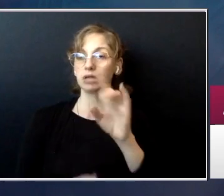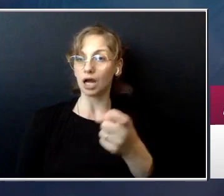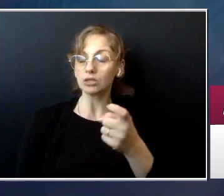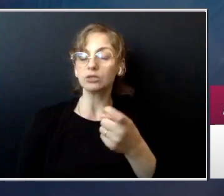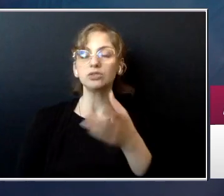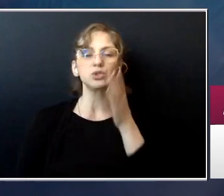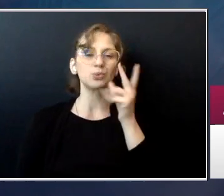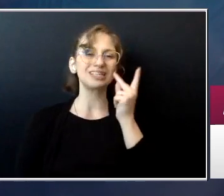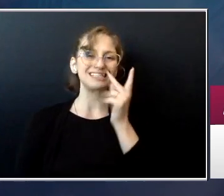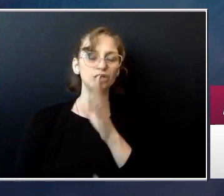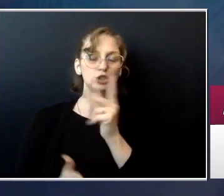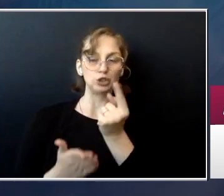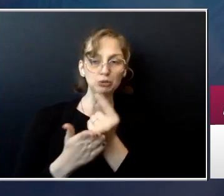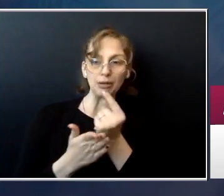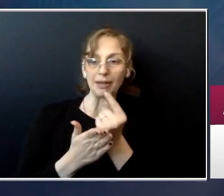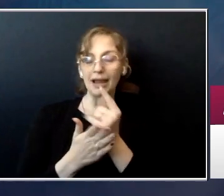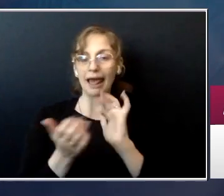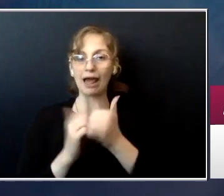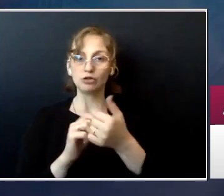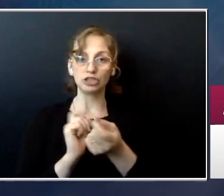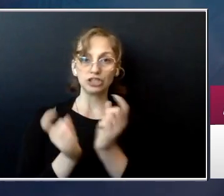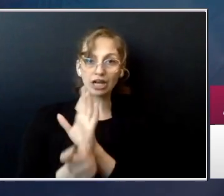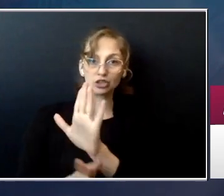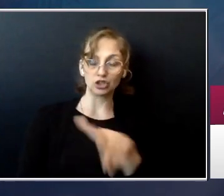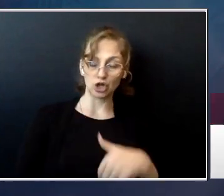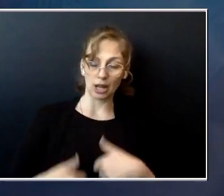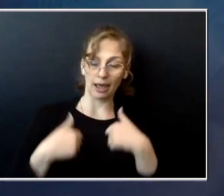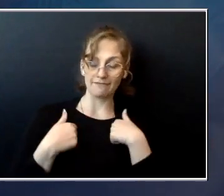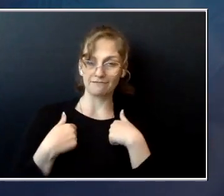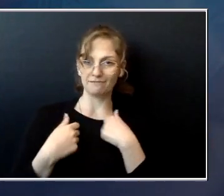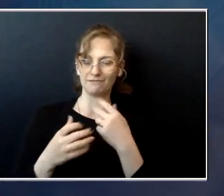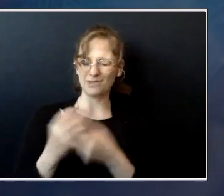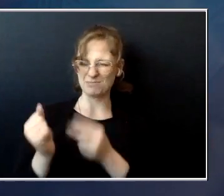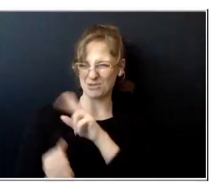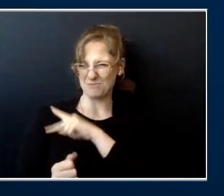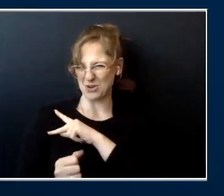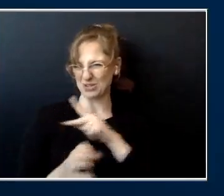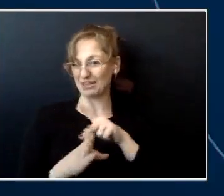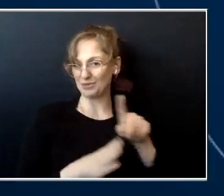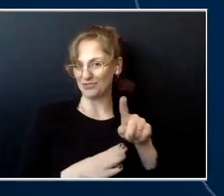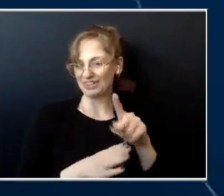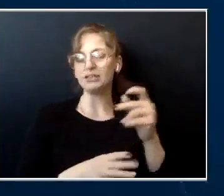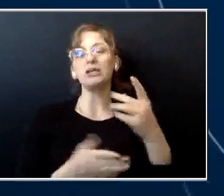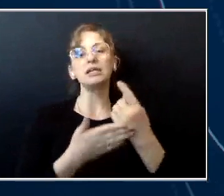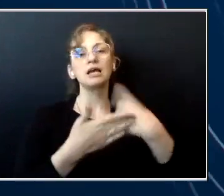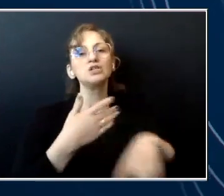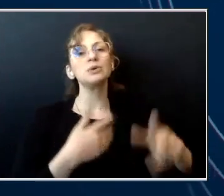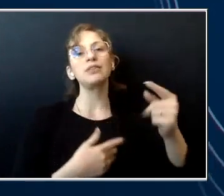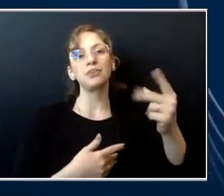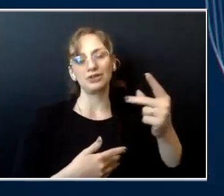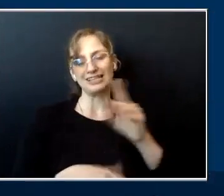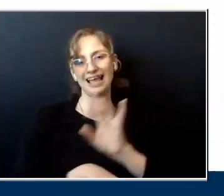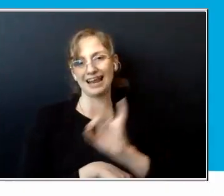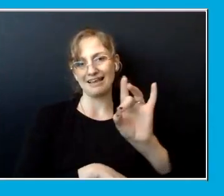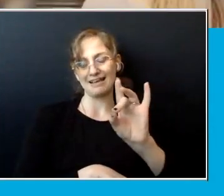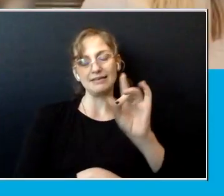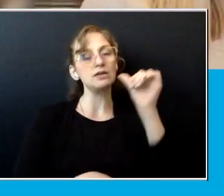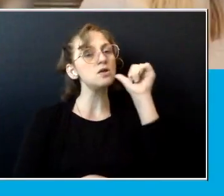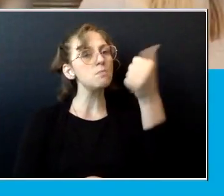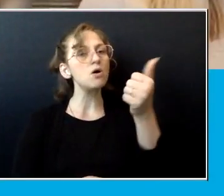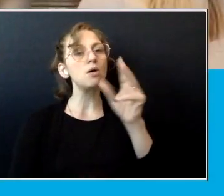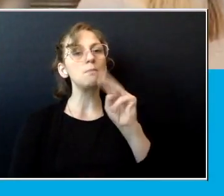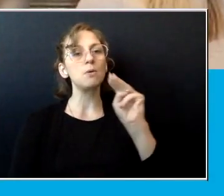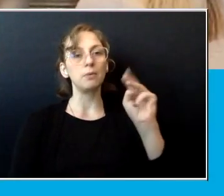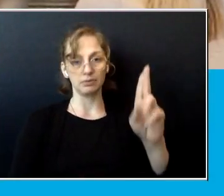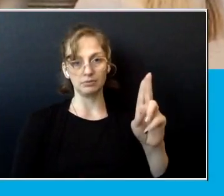to her life personally and professionally. That's Thursday at 8 a.m. Coming up tomorrow on the Morning Medical Update.